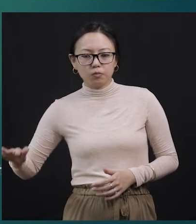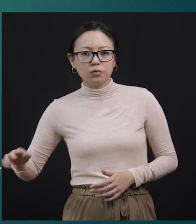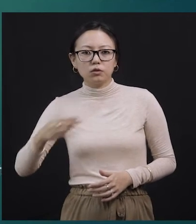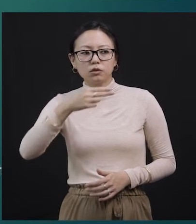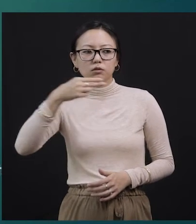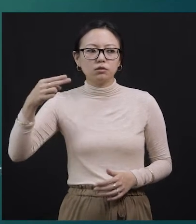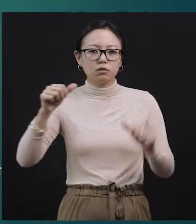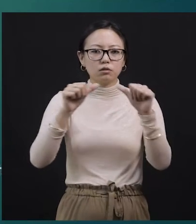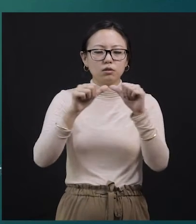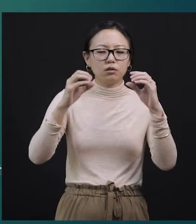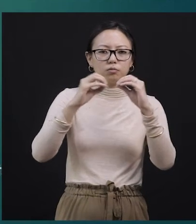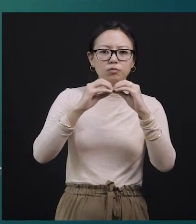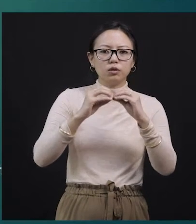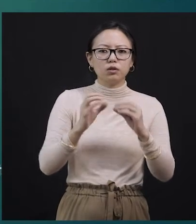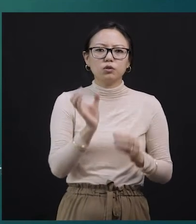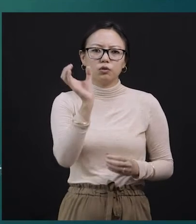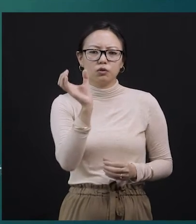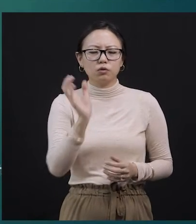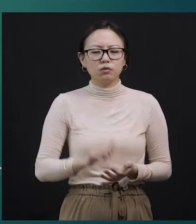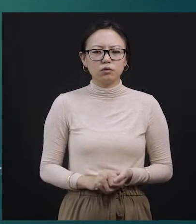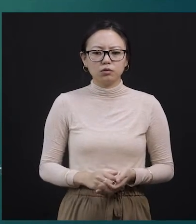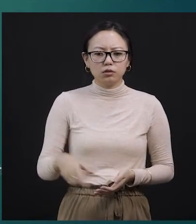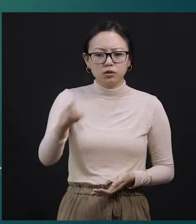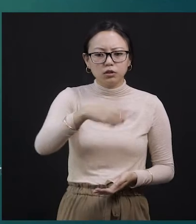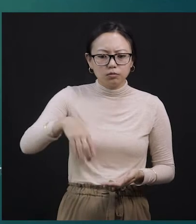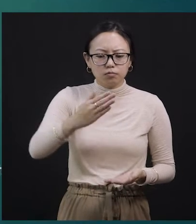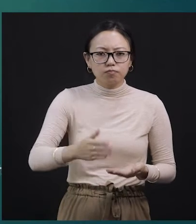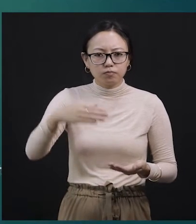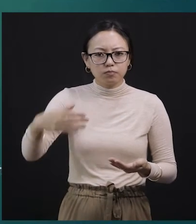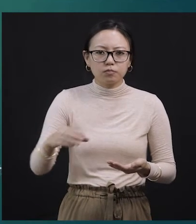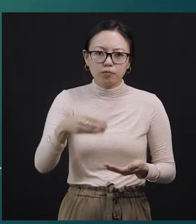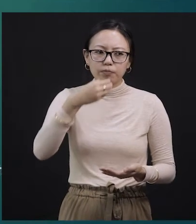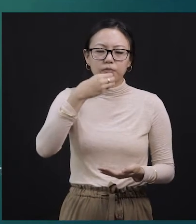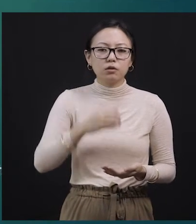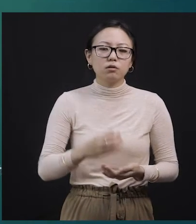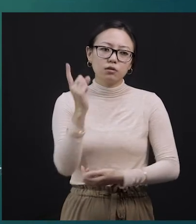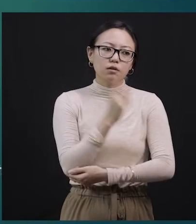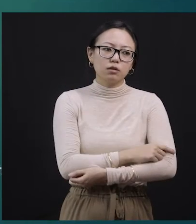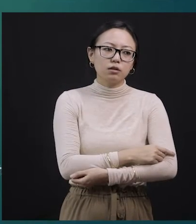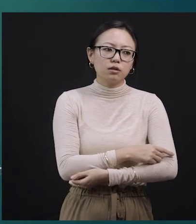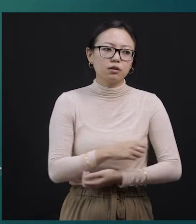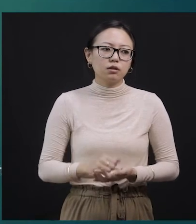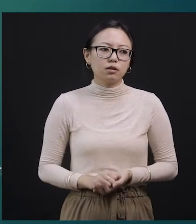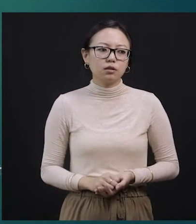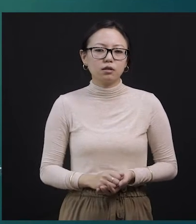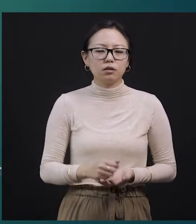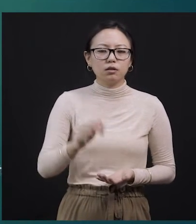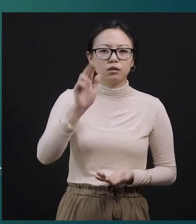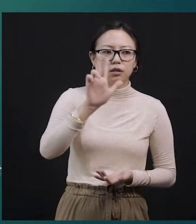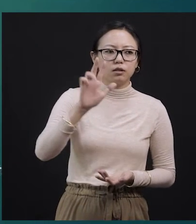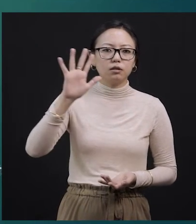birthday, he brought how much sweets? He brought 85 sweets to distribute to his